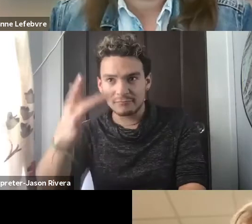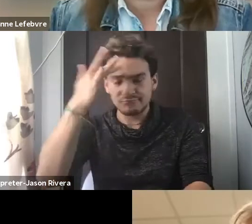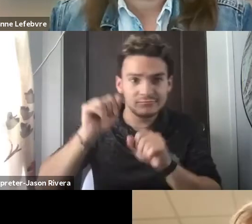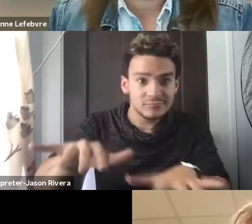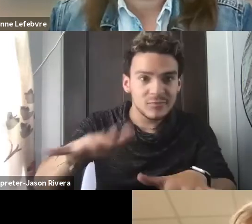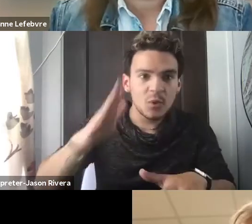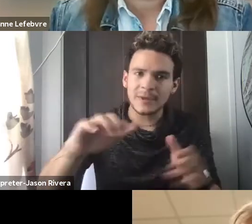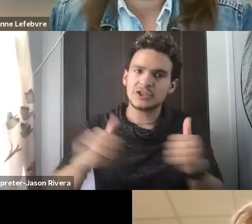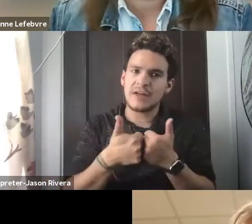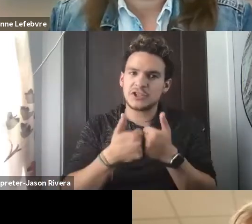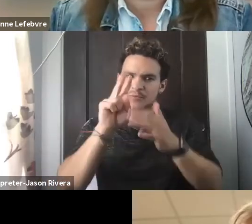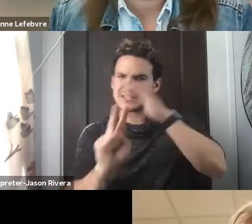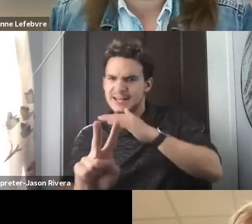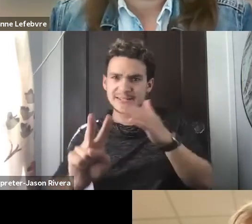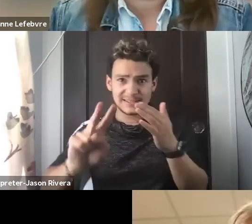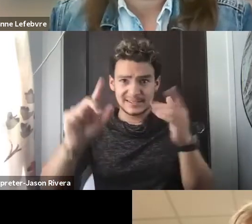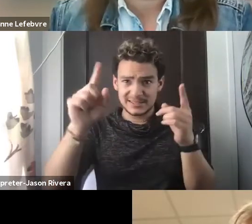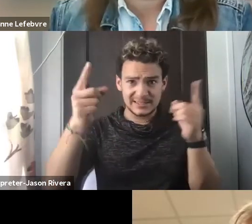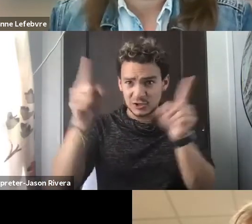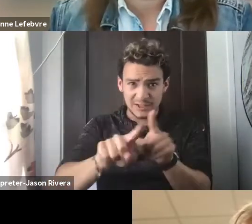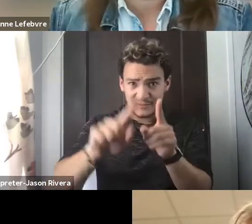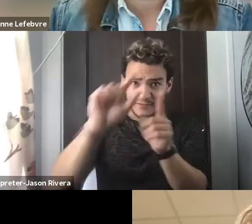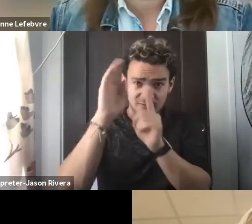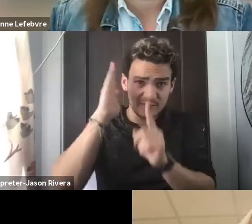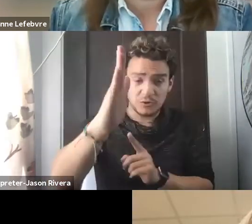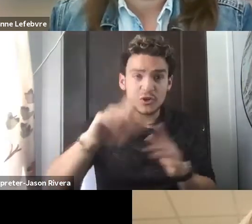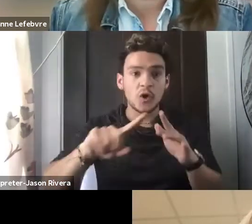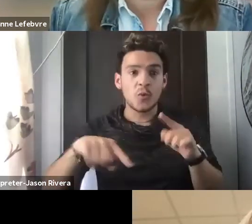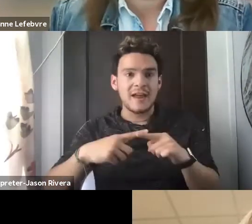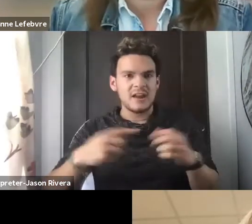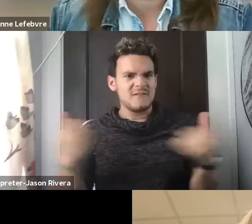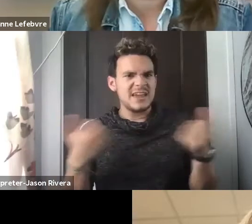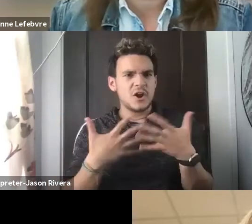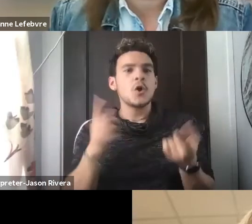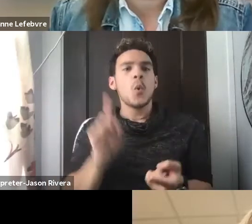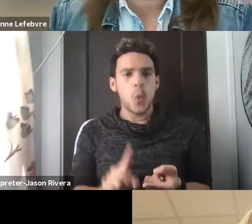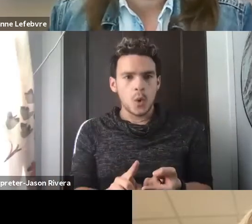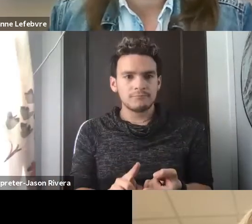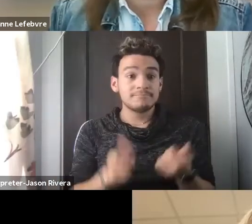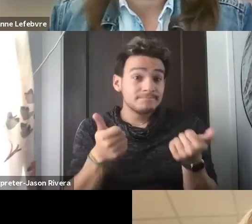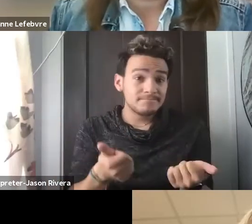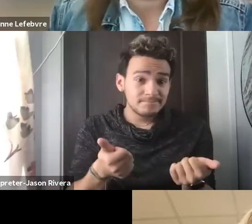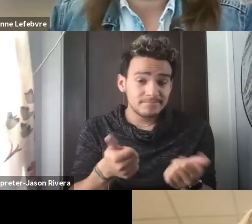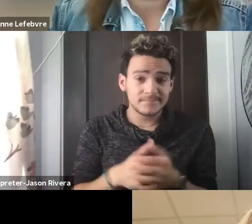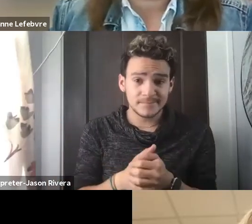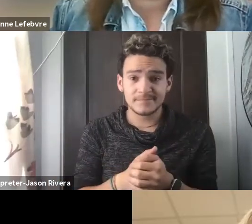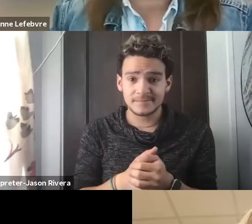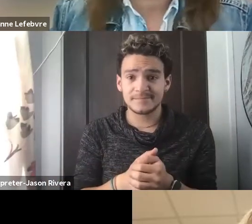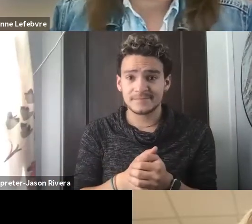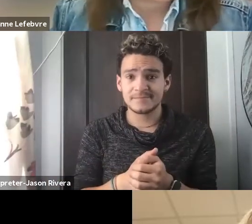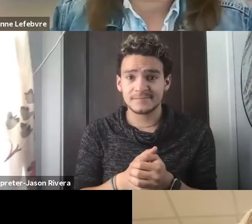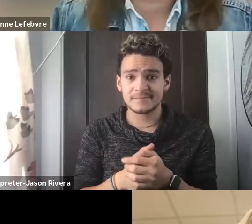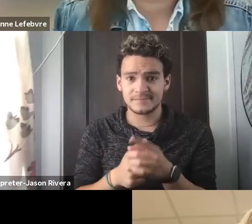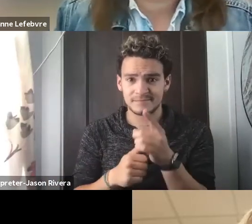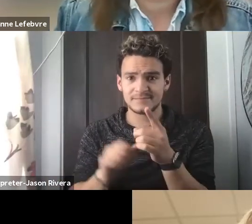to be challenging to predict how we'll be in the future once our fear has abated. So, Well, then, can I? Yep,